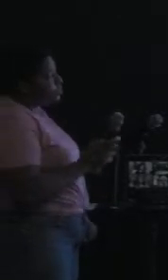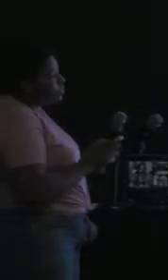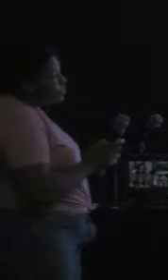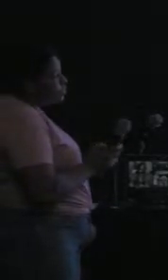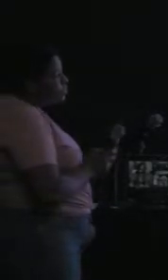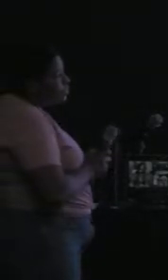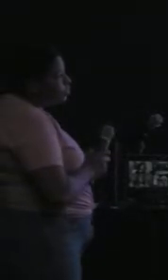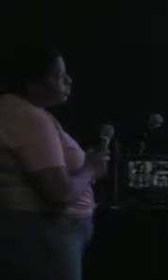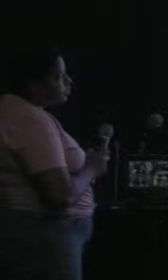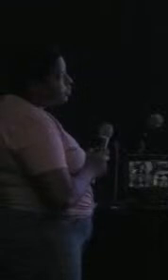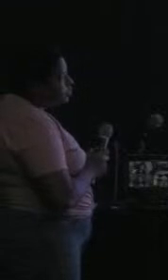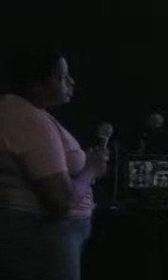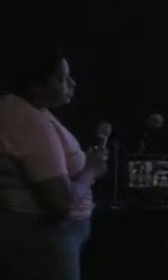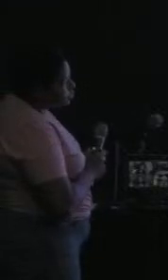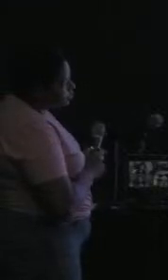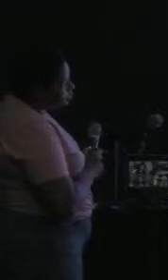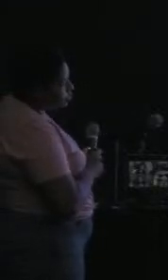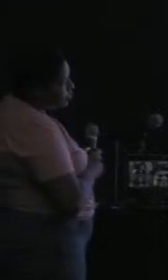Diamond, you're on mute.